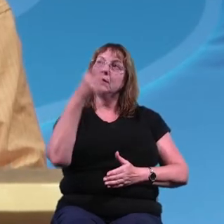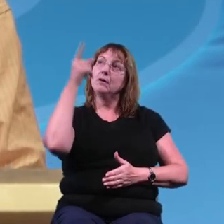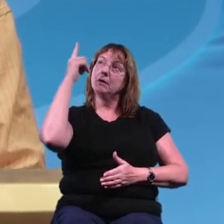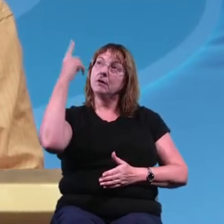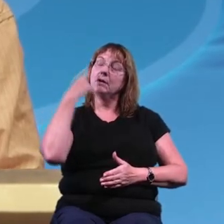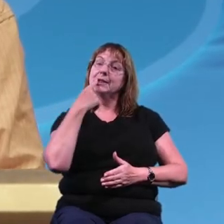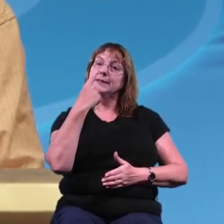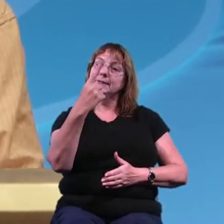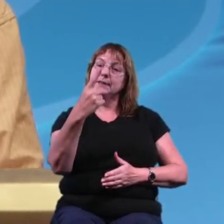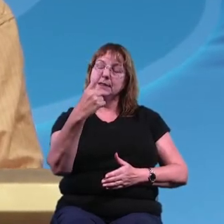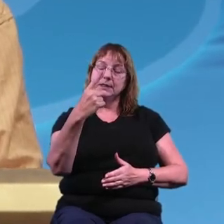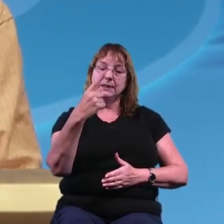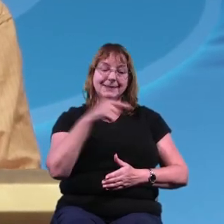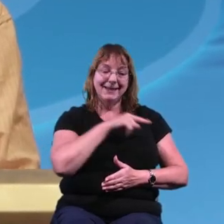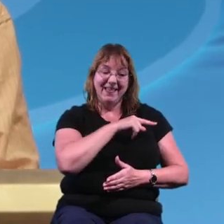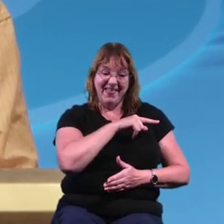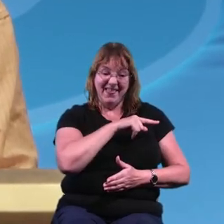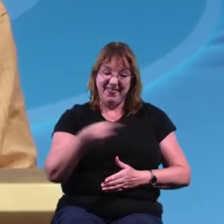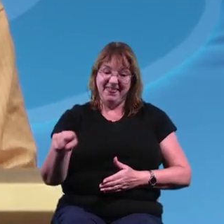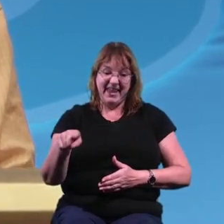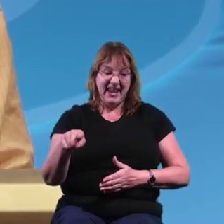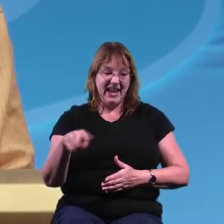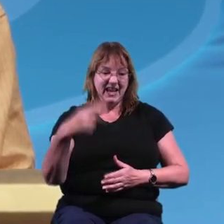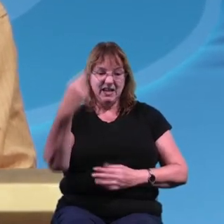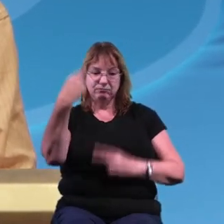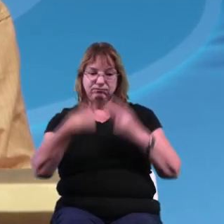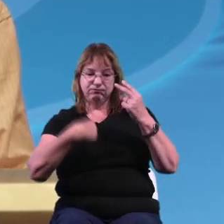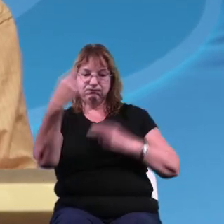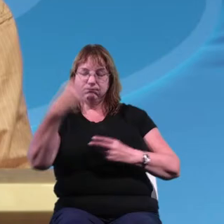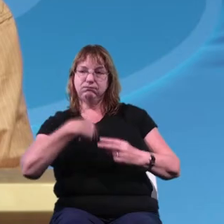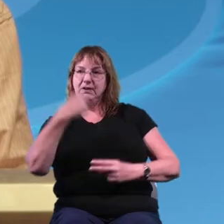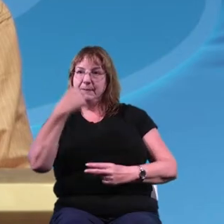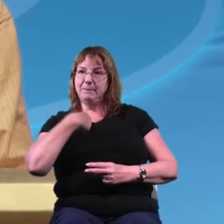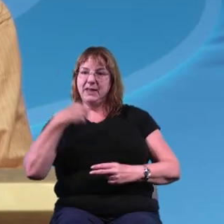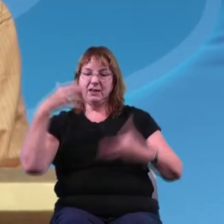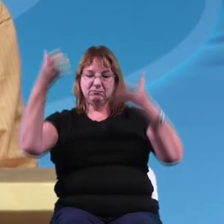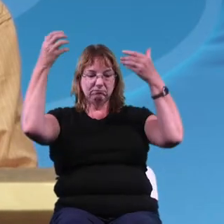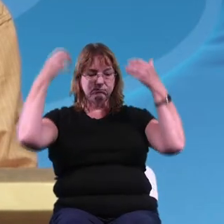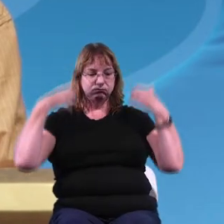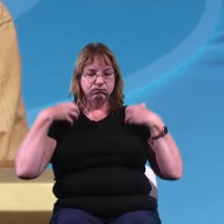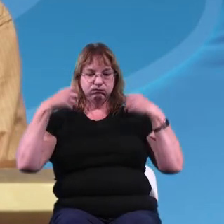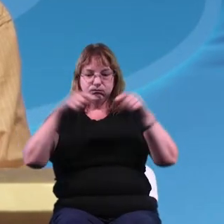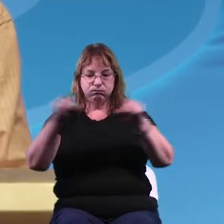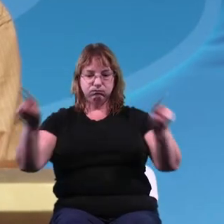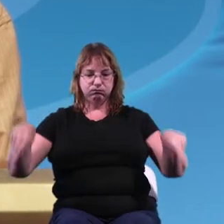says, they tried me. That is, they put me on trial.